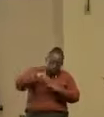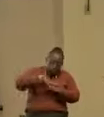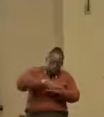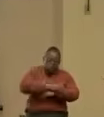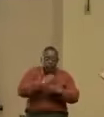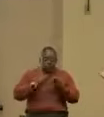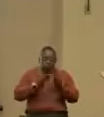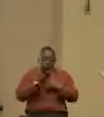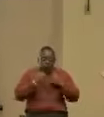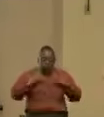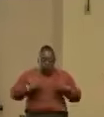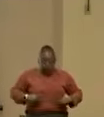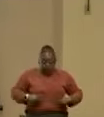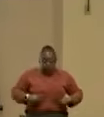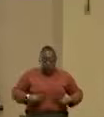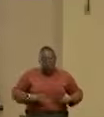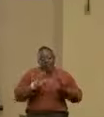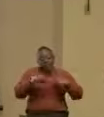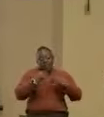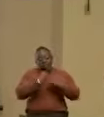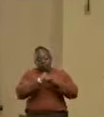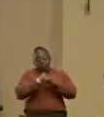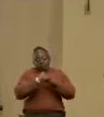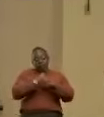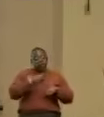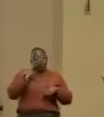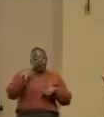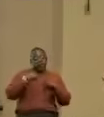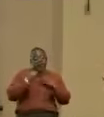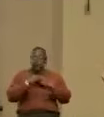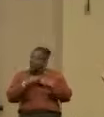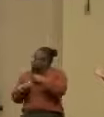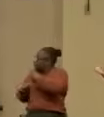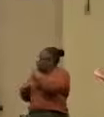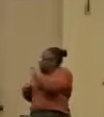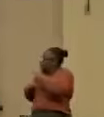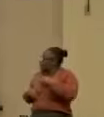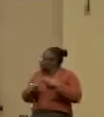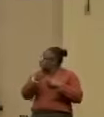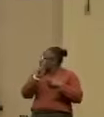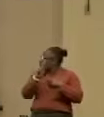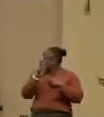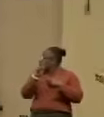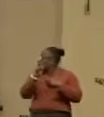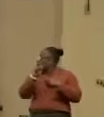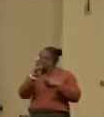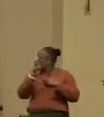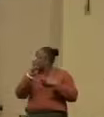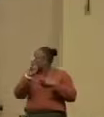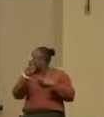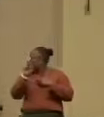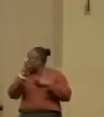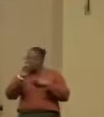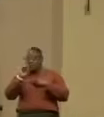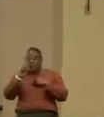born. So rituximab stays in mom for so long that it's really hard to time it and dose